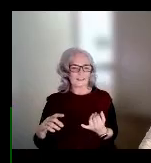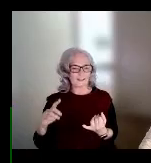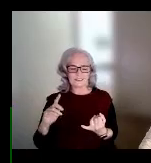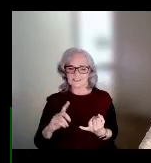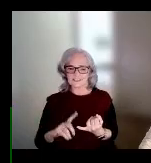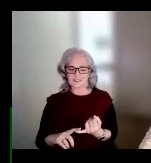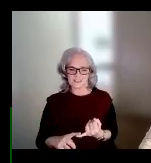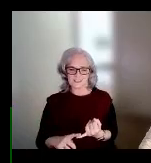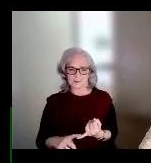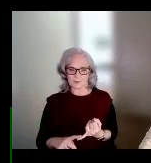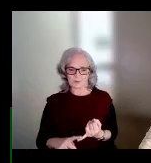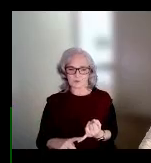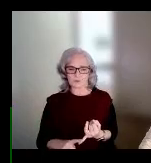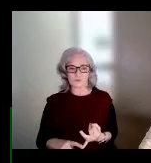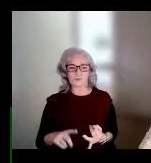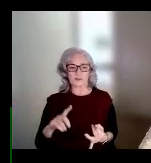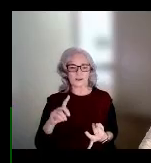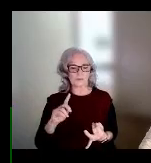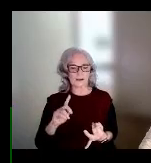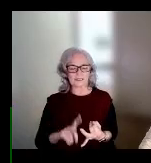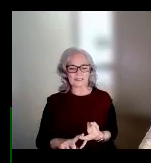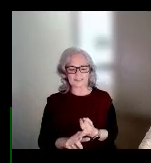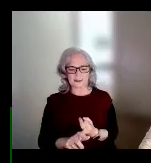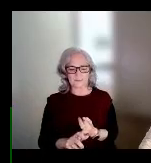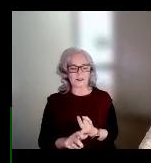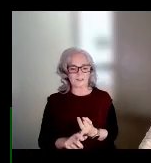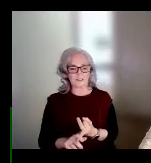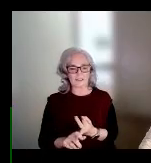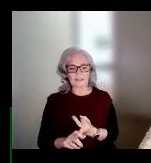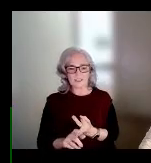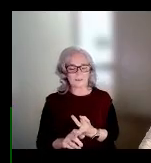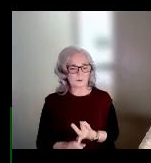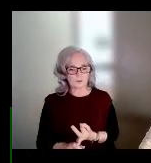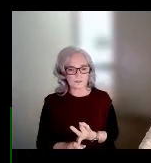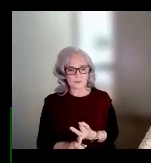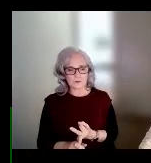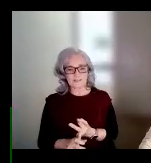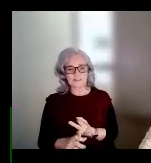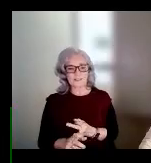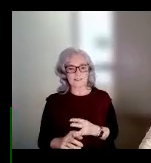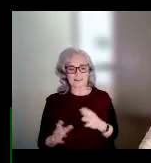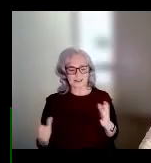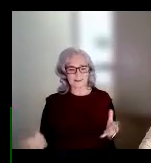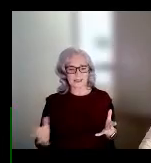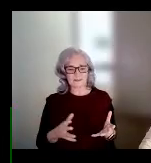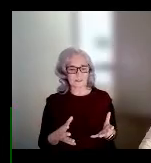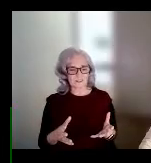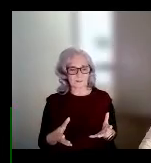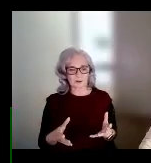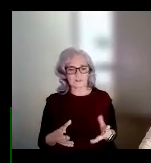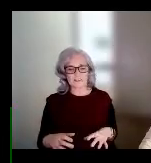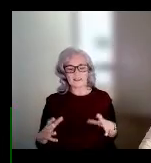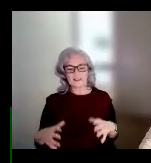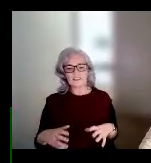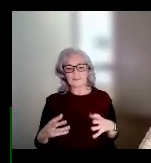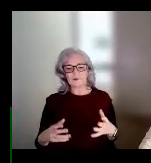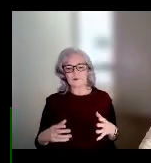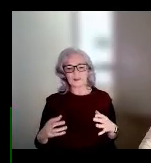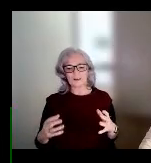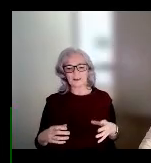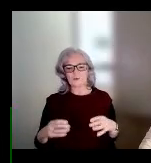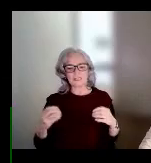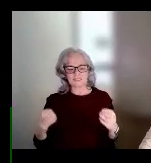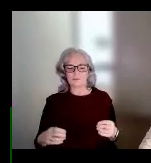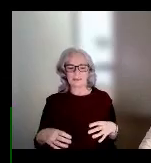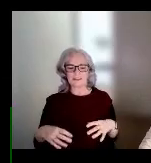clinic. Like the decision support tools like Marnie's NIV support resources that are coming out of these projects, these are